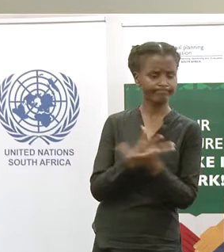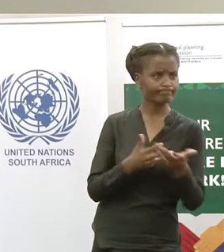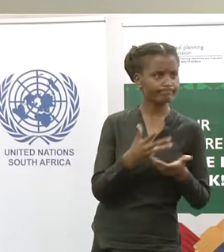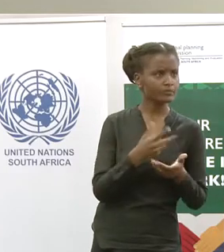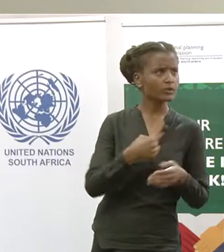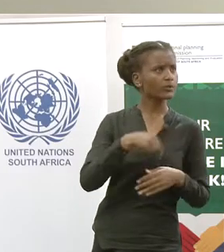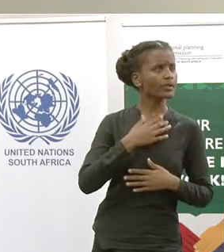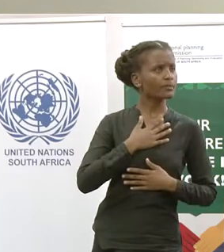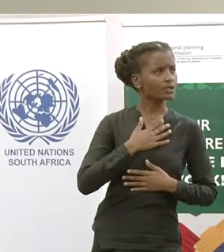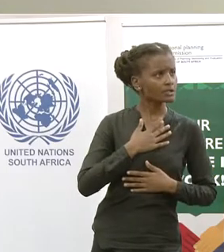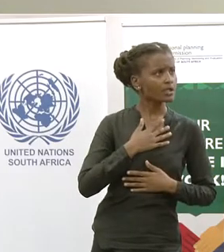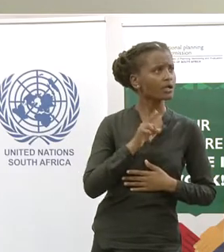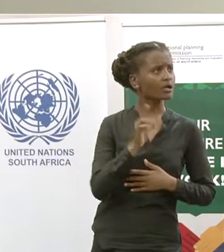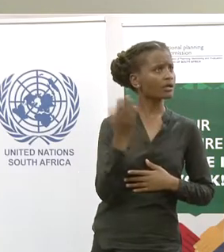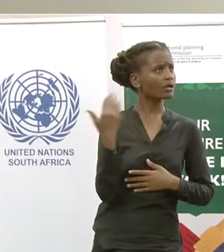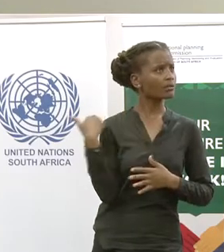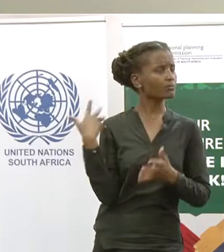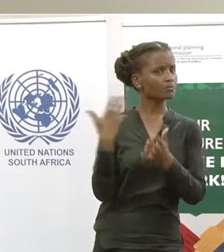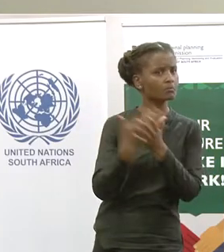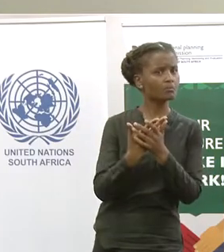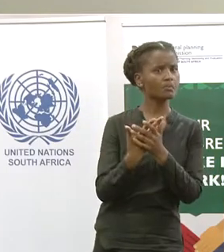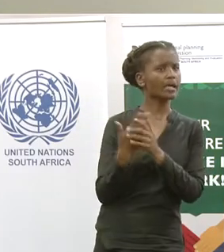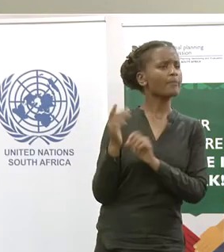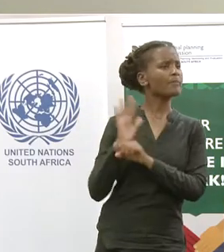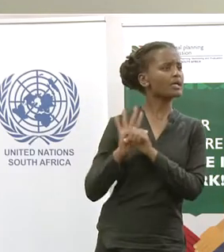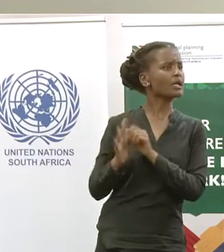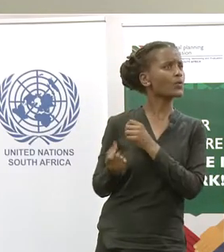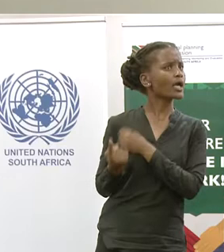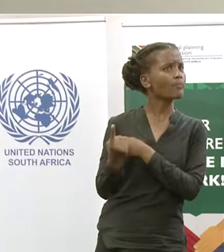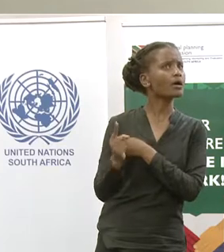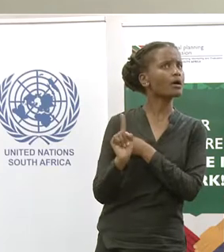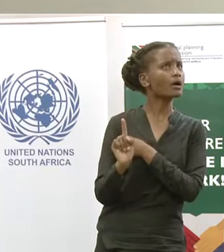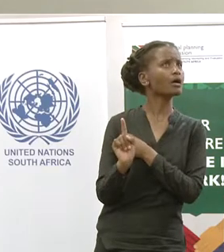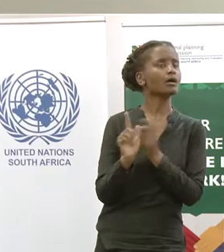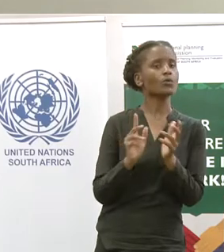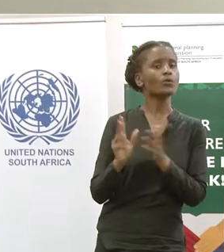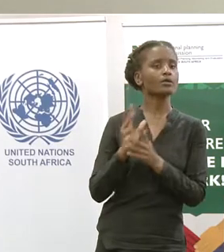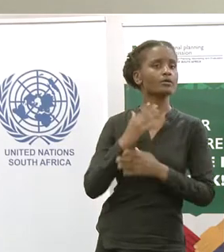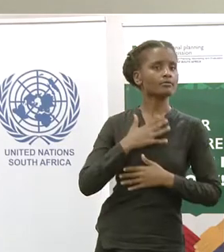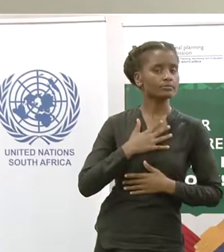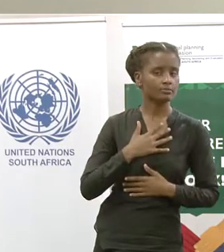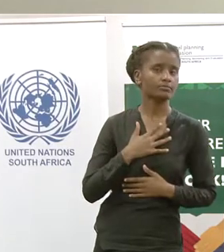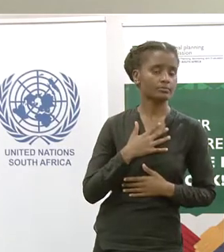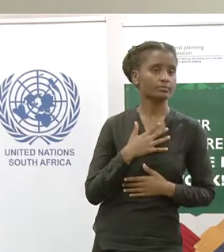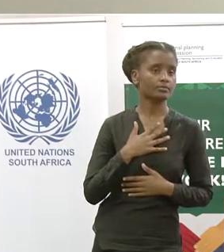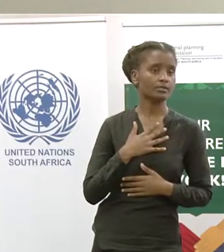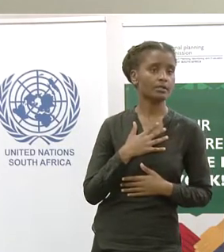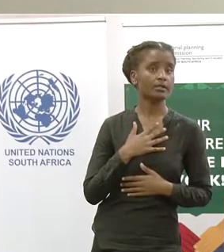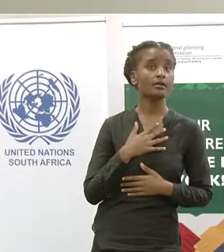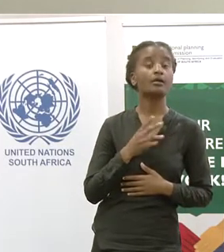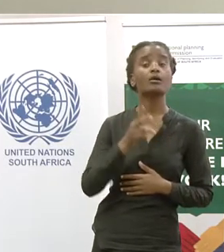behind the scenes to get us to where we are. But most importantly, it's critical